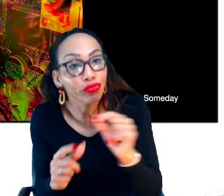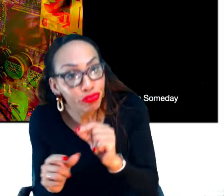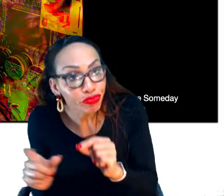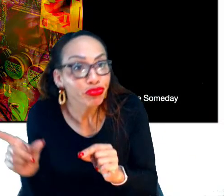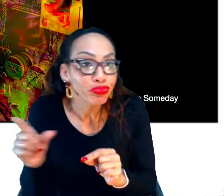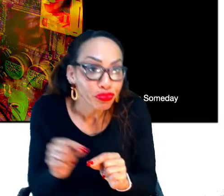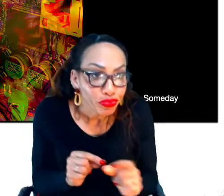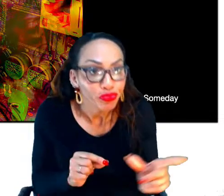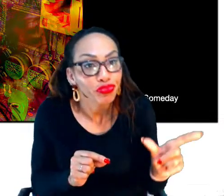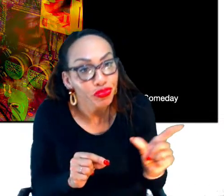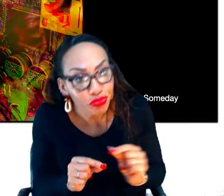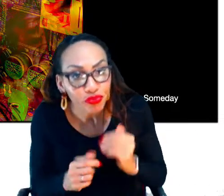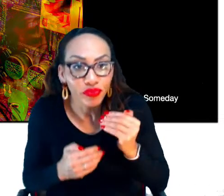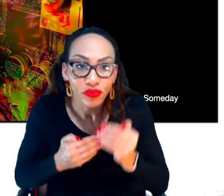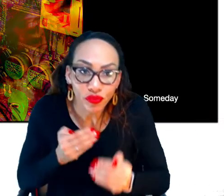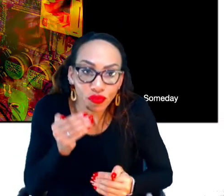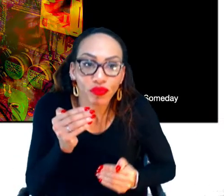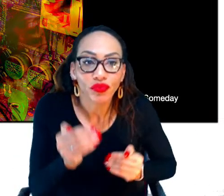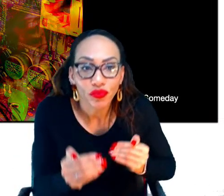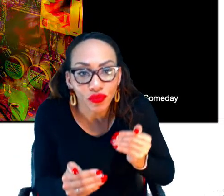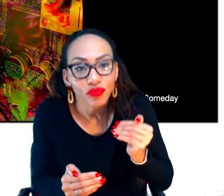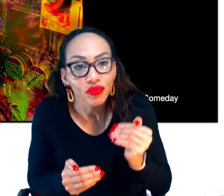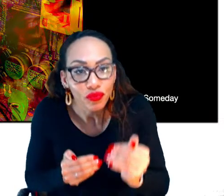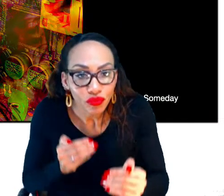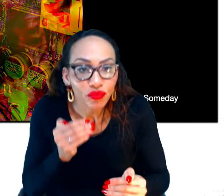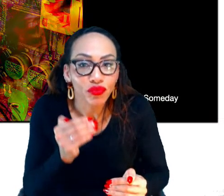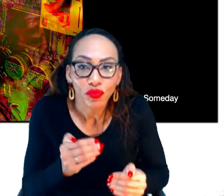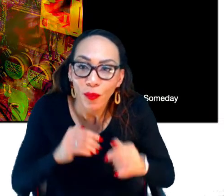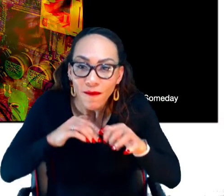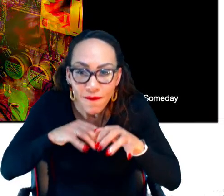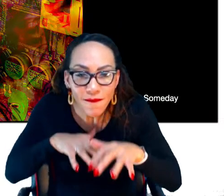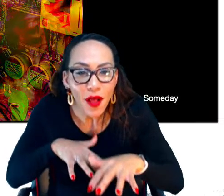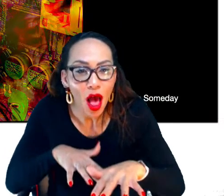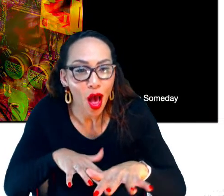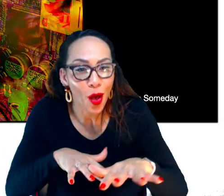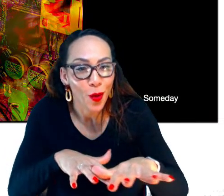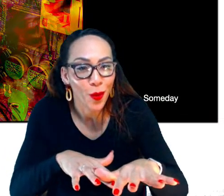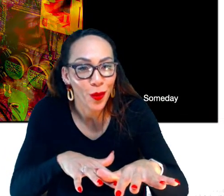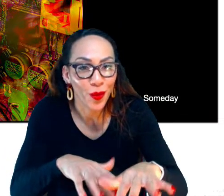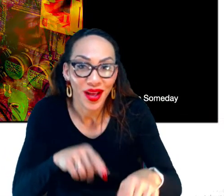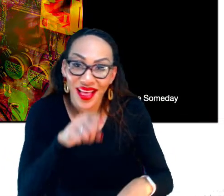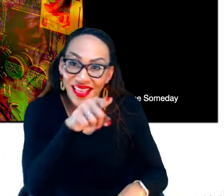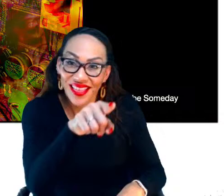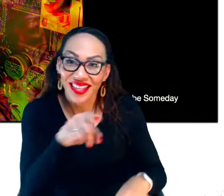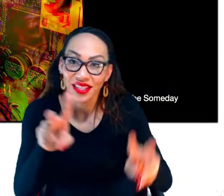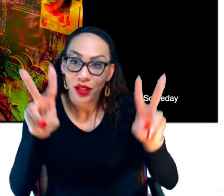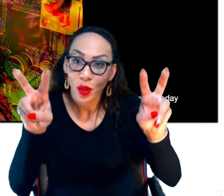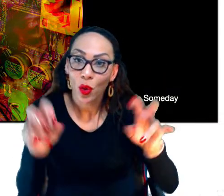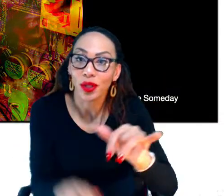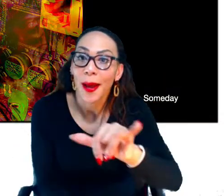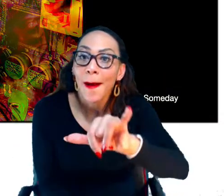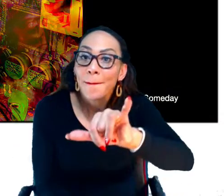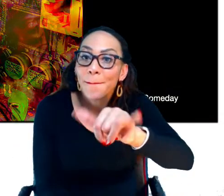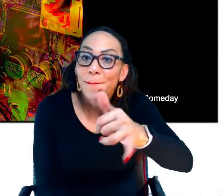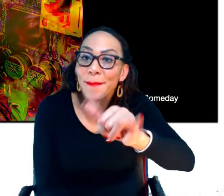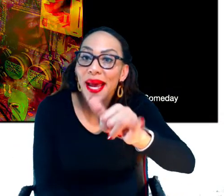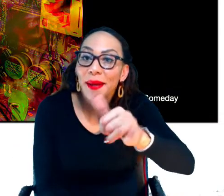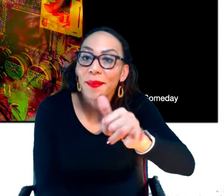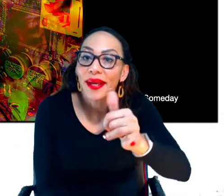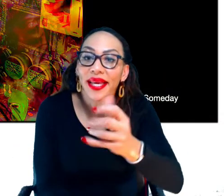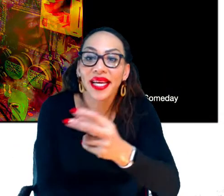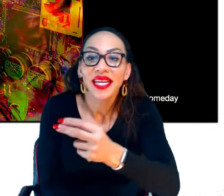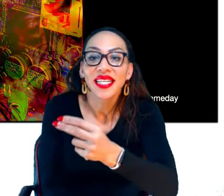let it happen. So this one's called Maybe Someday. So again, it was like looking at